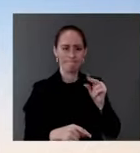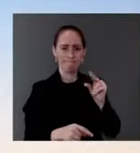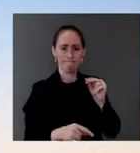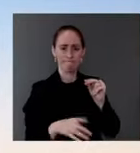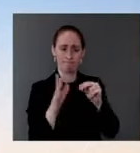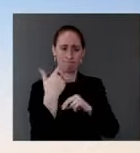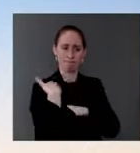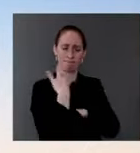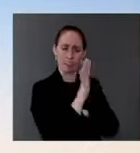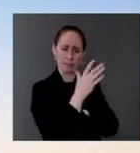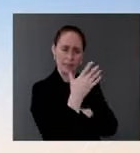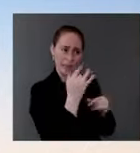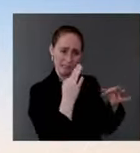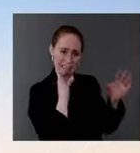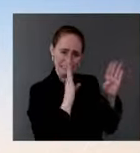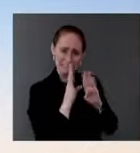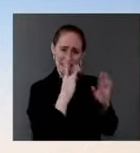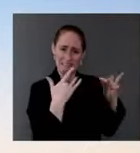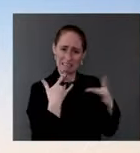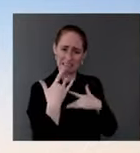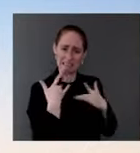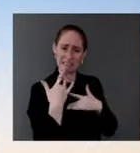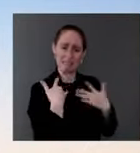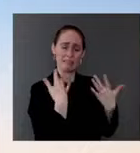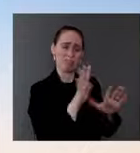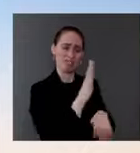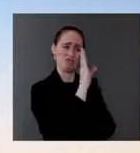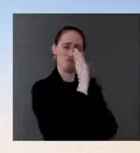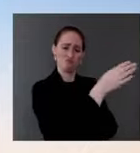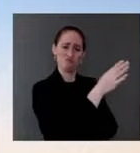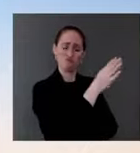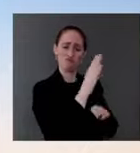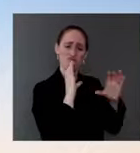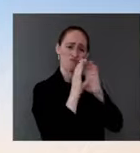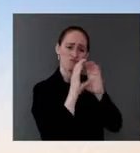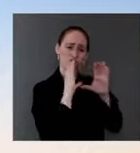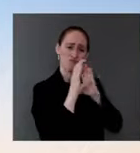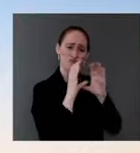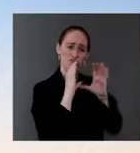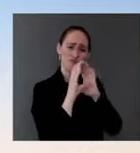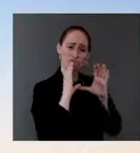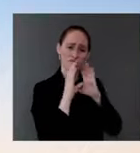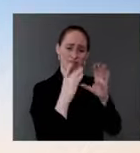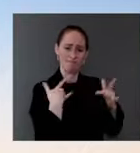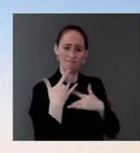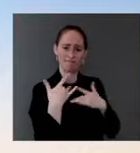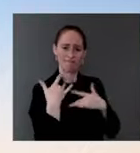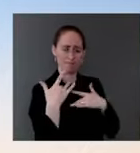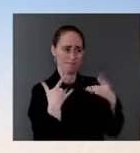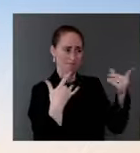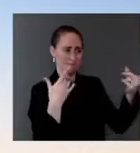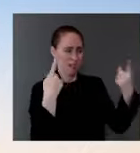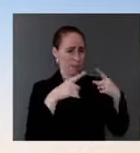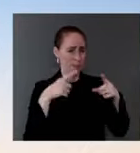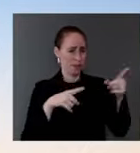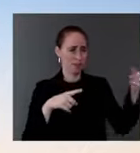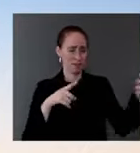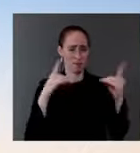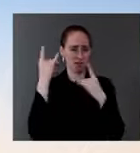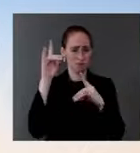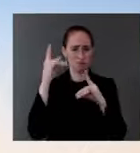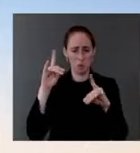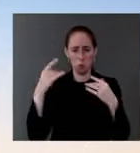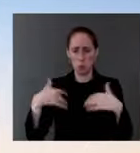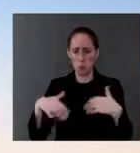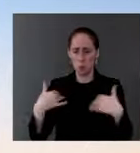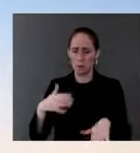specifically in Xinjiang. Go ahead. Thanks, Jen. Just following up on Steve's question on Austin Tice. Yeah. You mentioned that the administration is doing everything